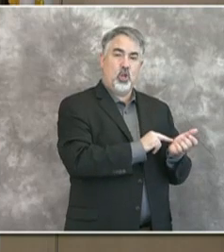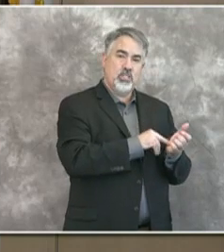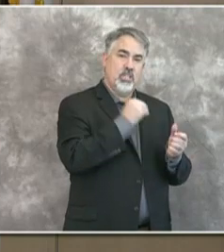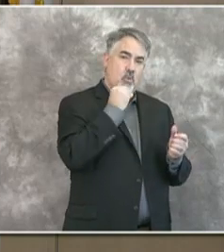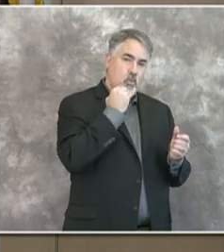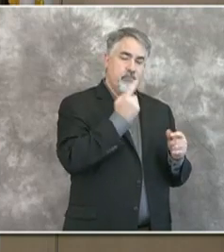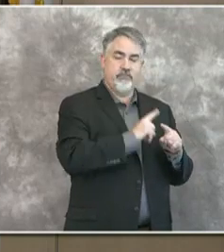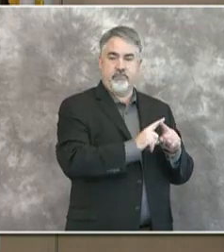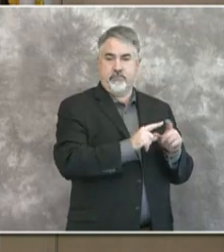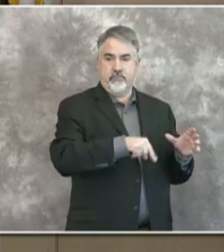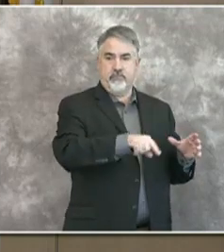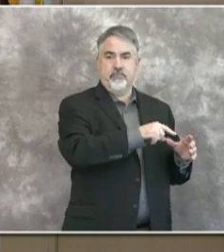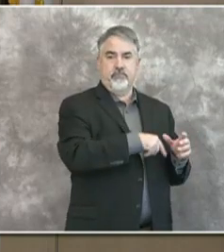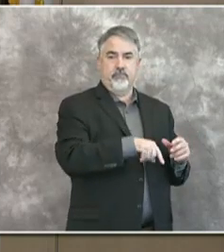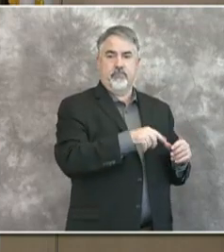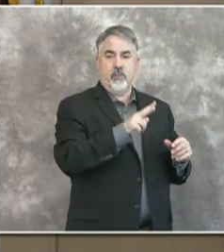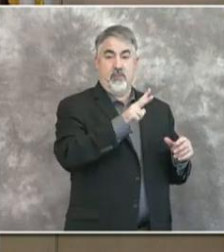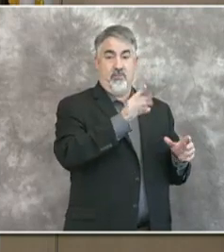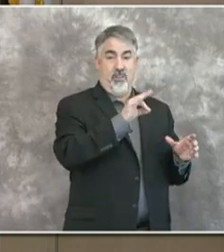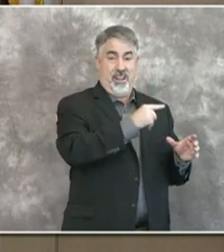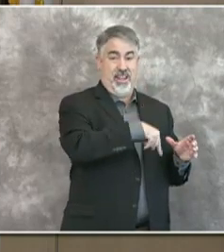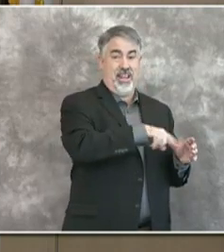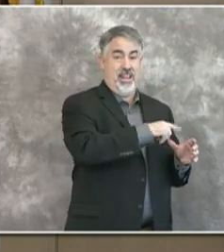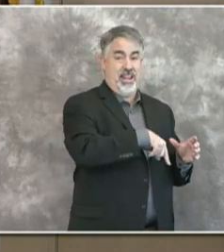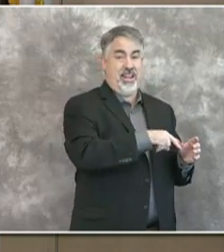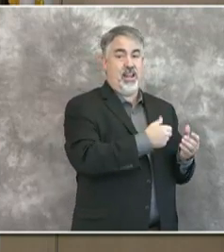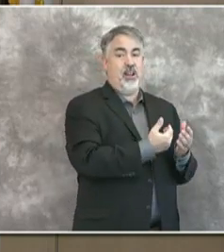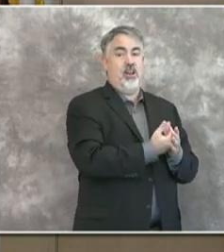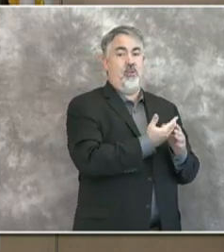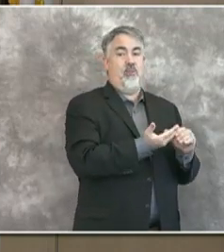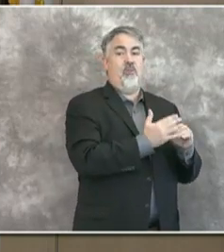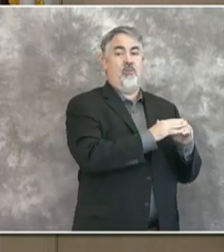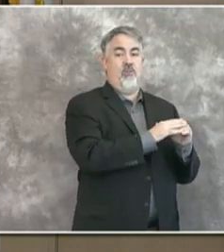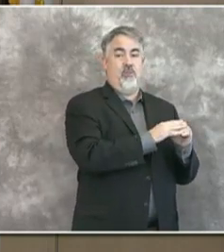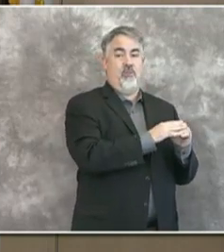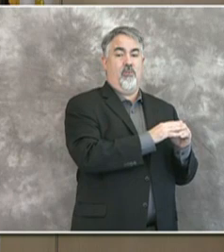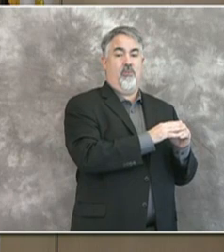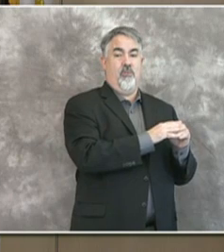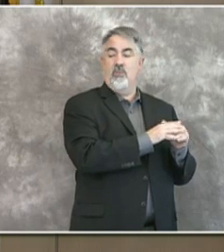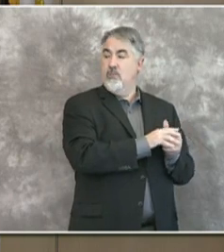39 congregate facilities. This 1 new outbreak reported, and